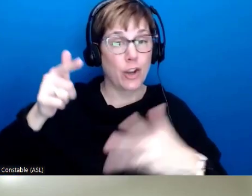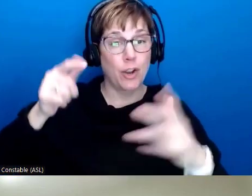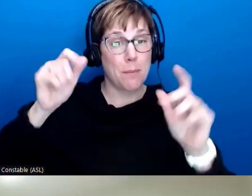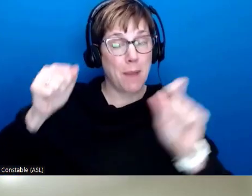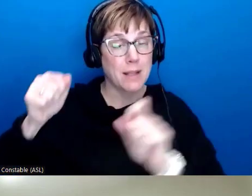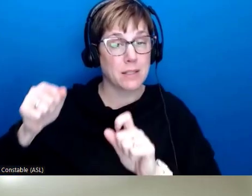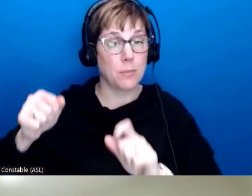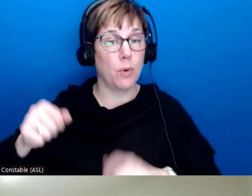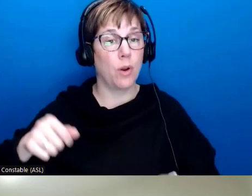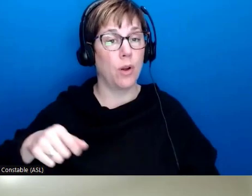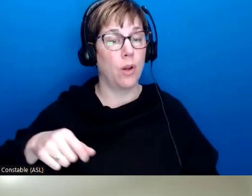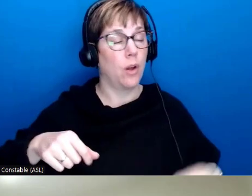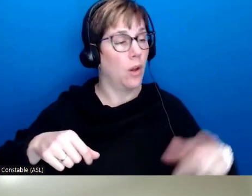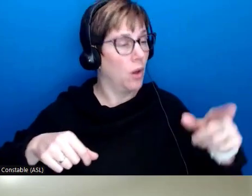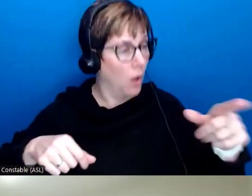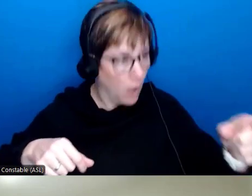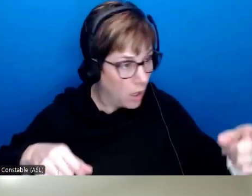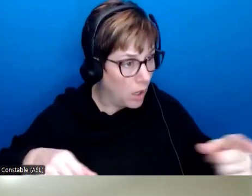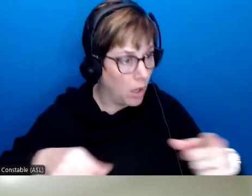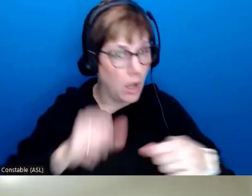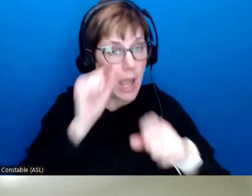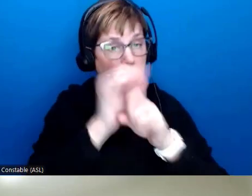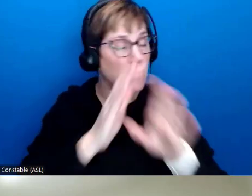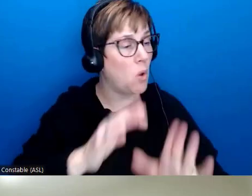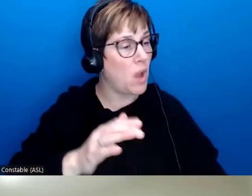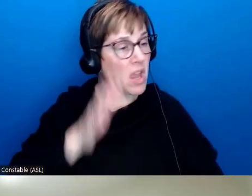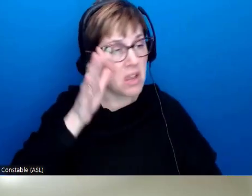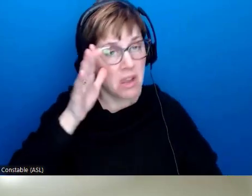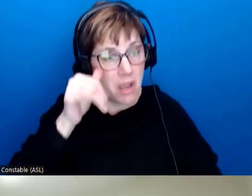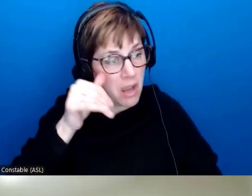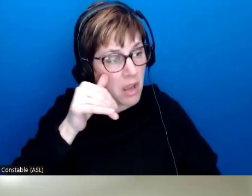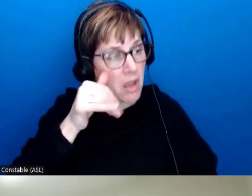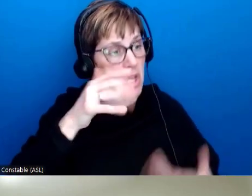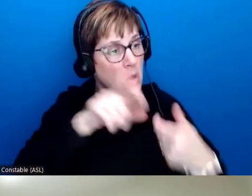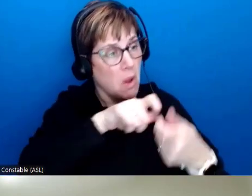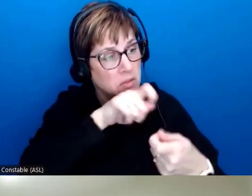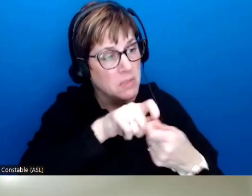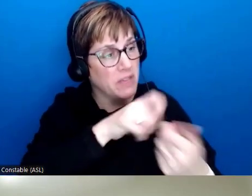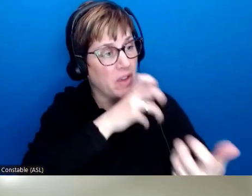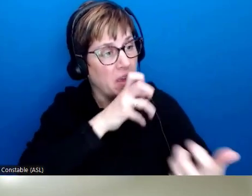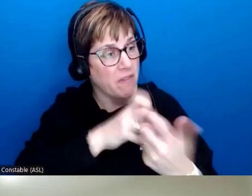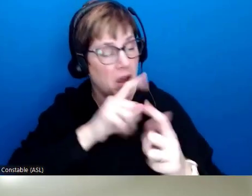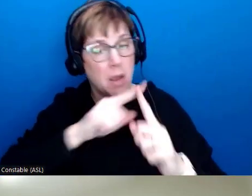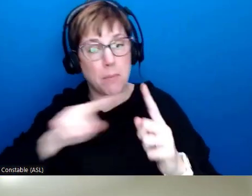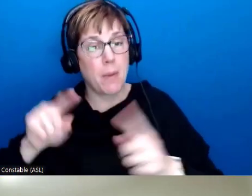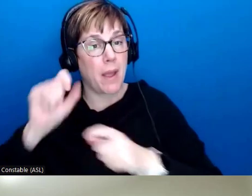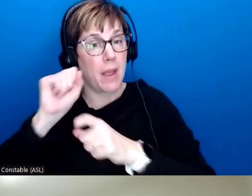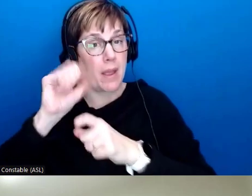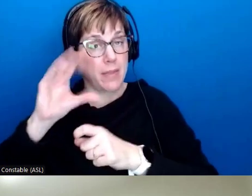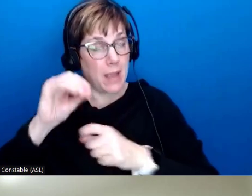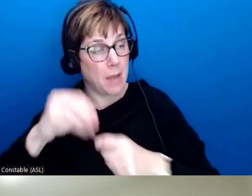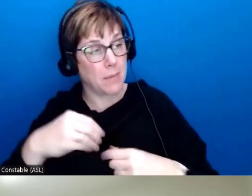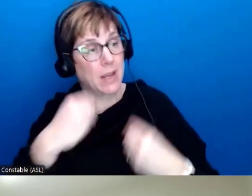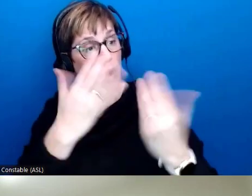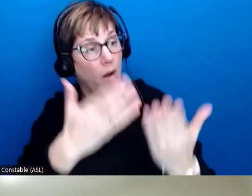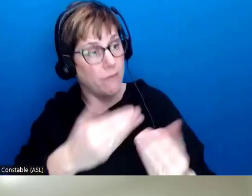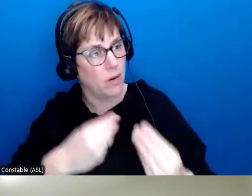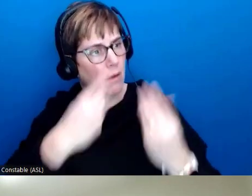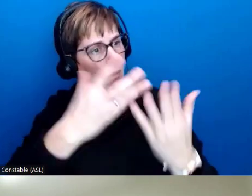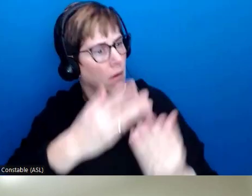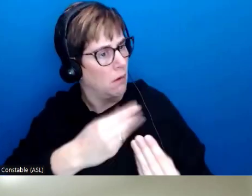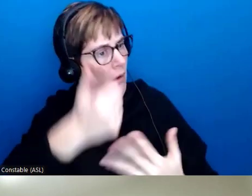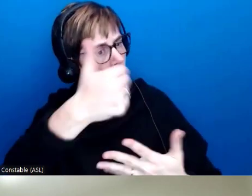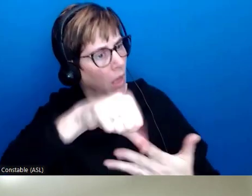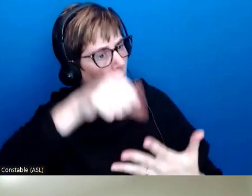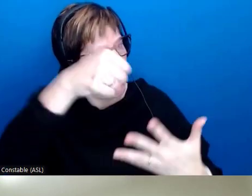so inflexible, and they kept saying they wanted the specific reasonable accommodation, and they weren't open to any of